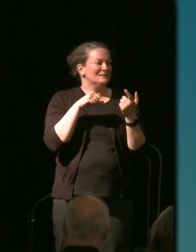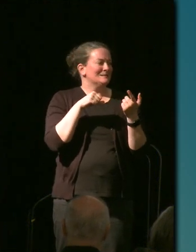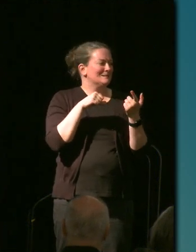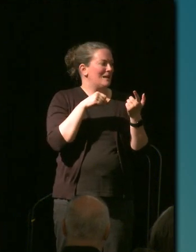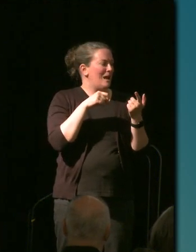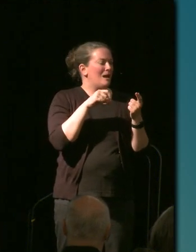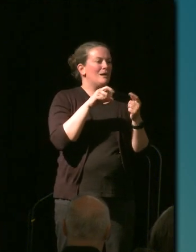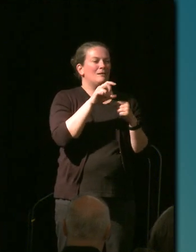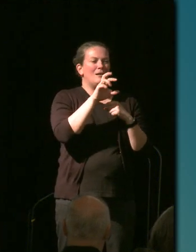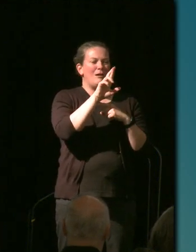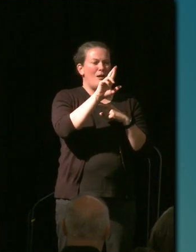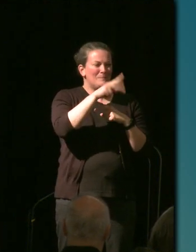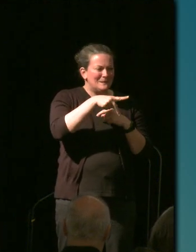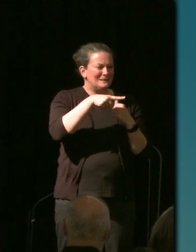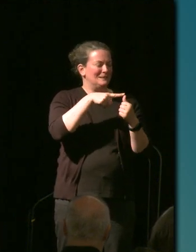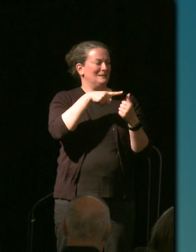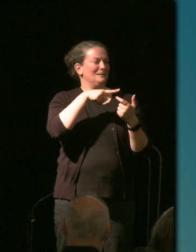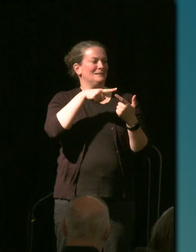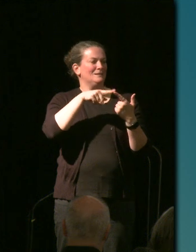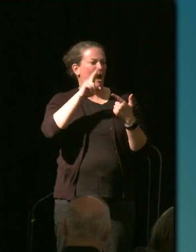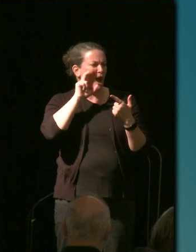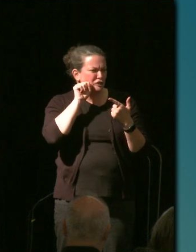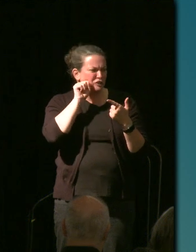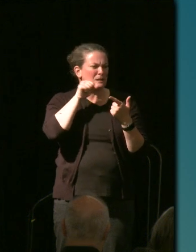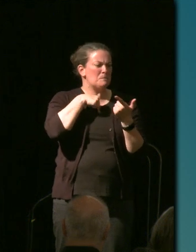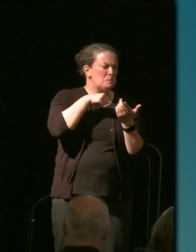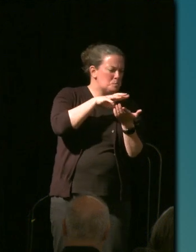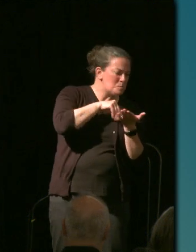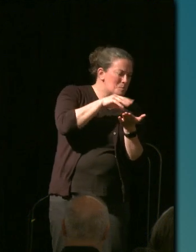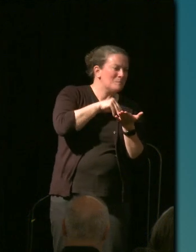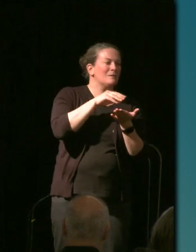retinitis pigmentosa. And in that time, I found